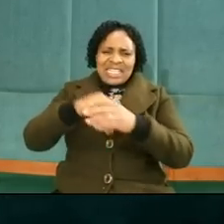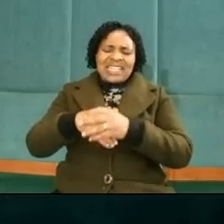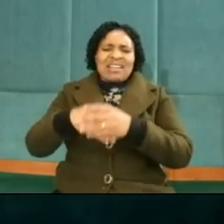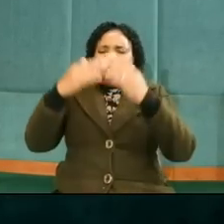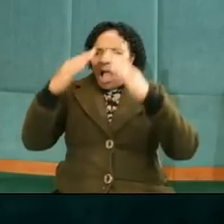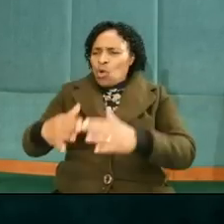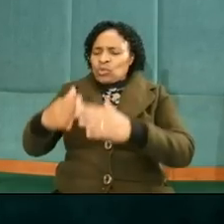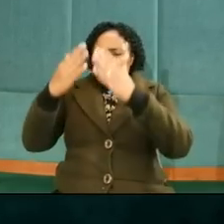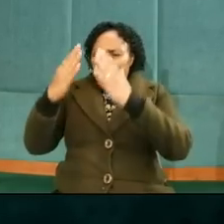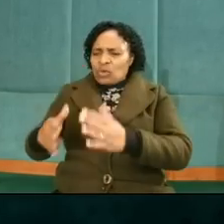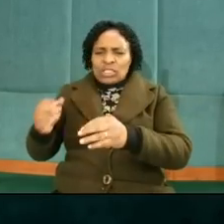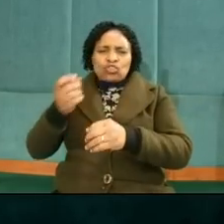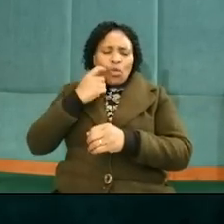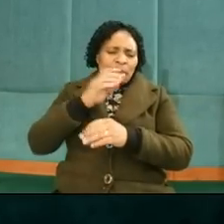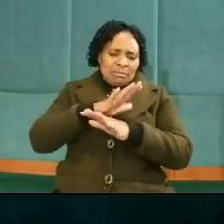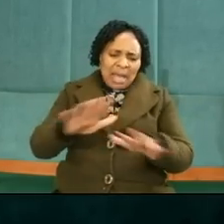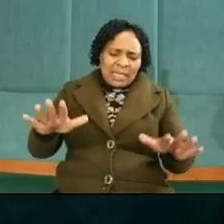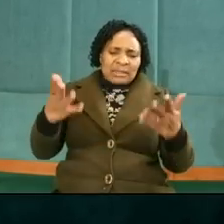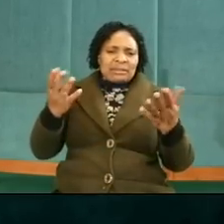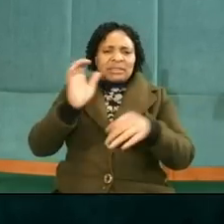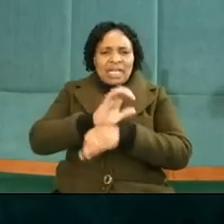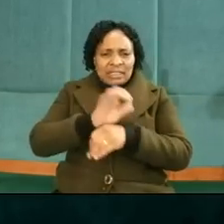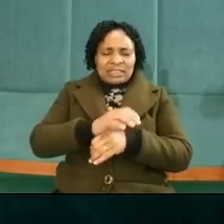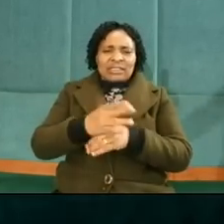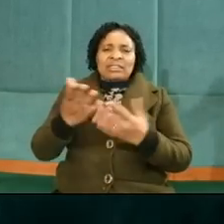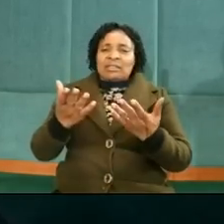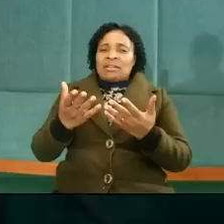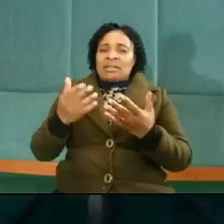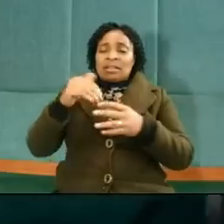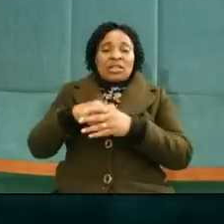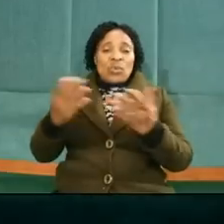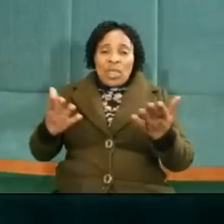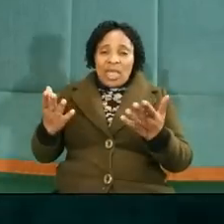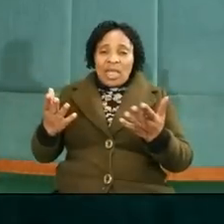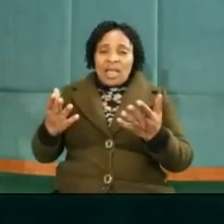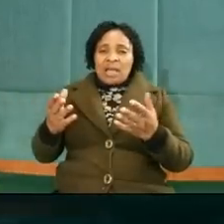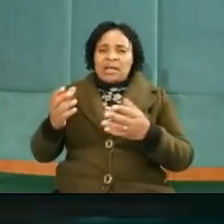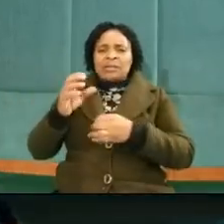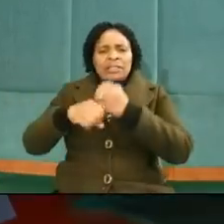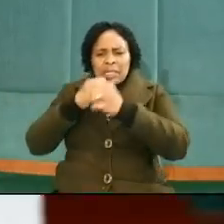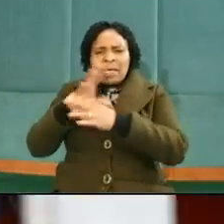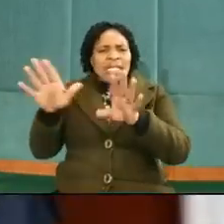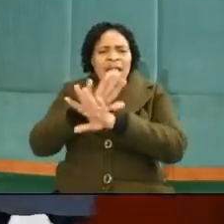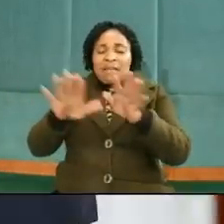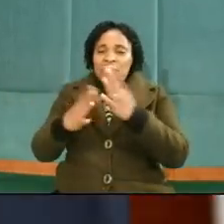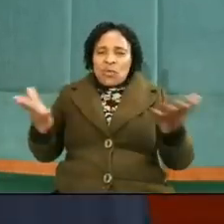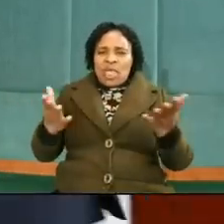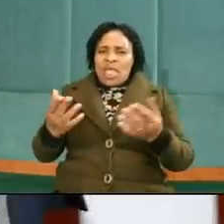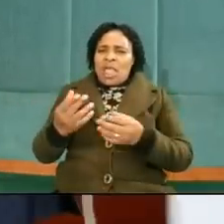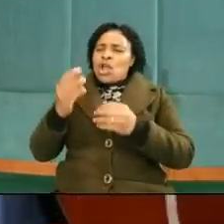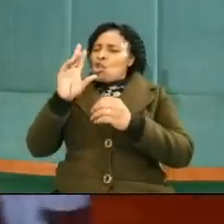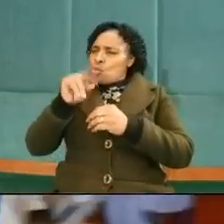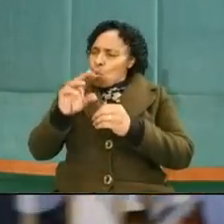mass shooting in shopping center, mass shooting in churches, mass shooting in cinemas. Every single, there's no